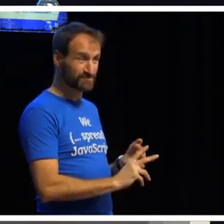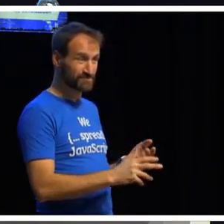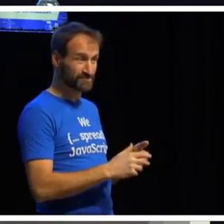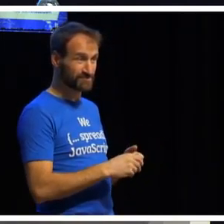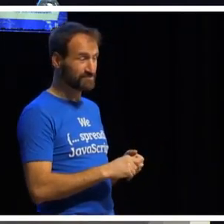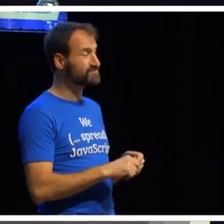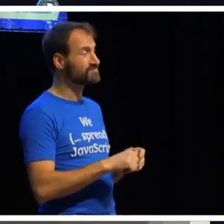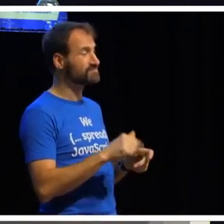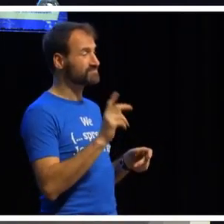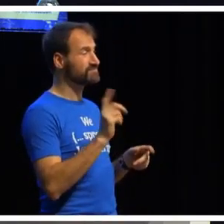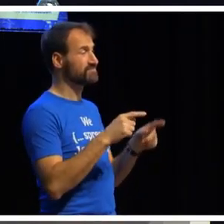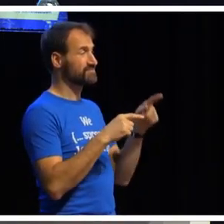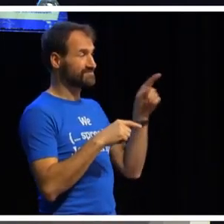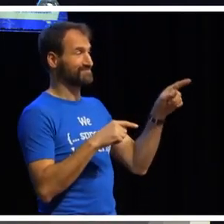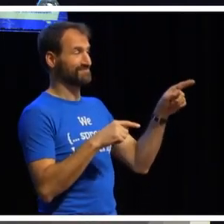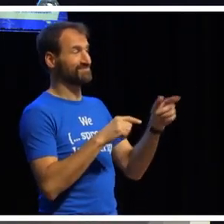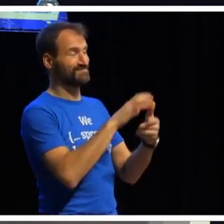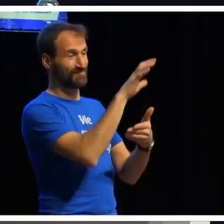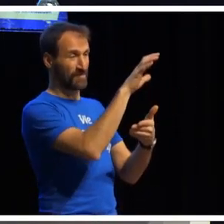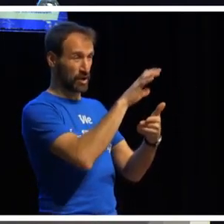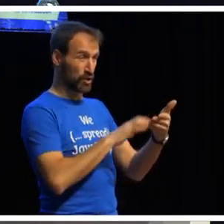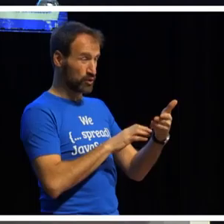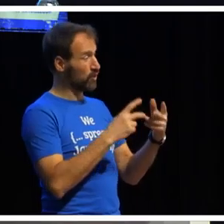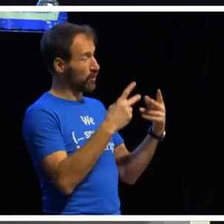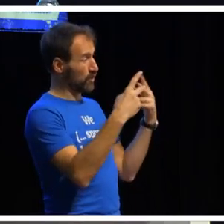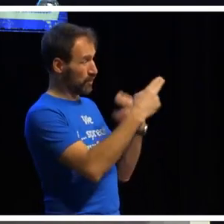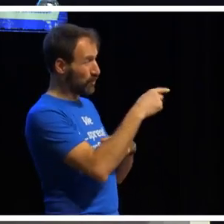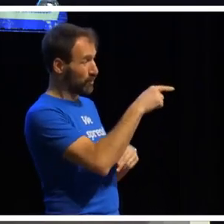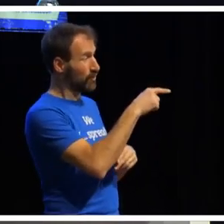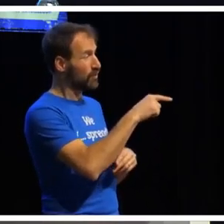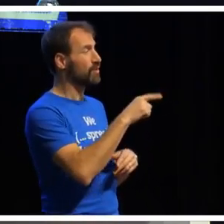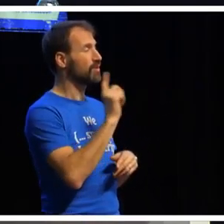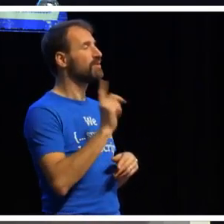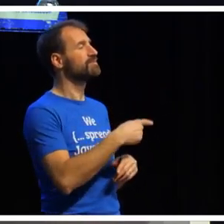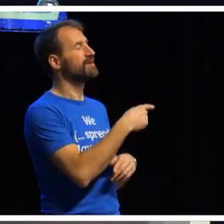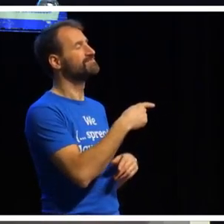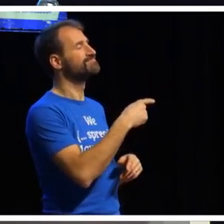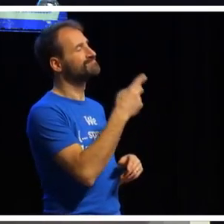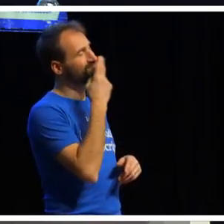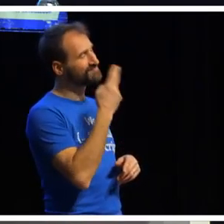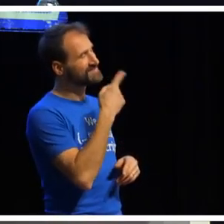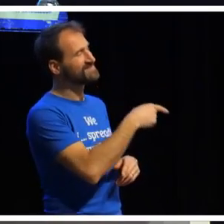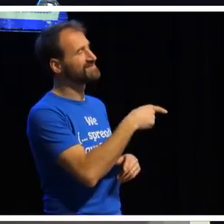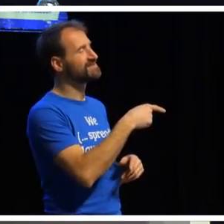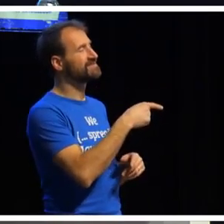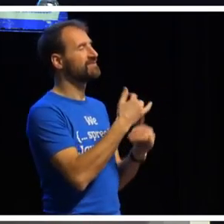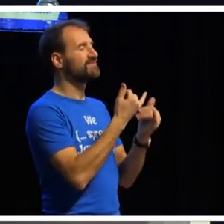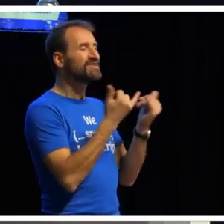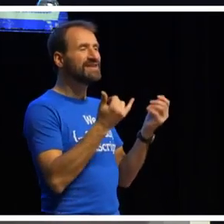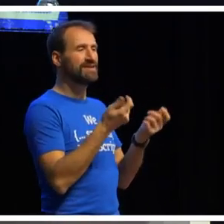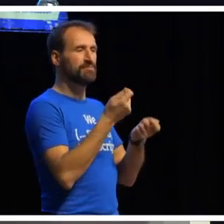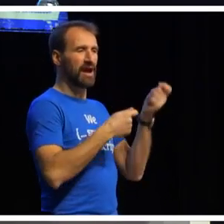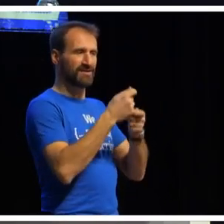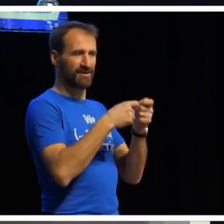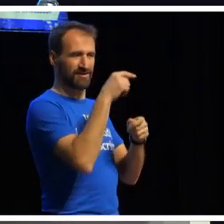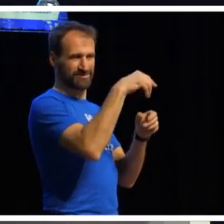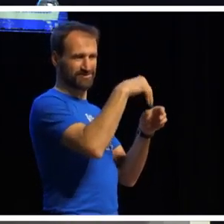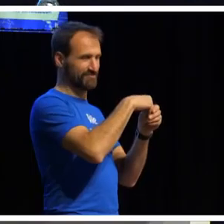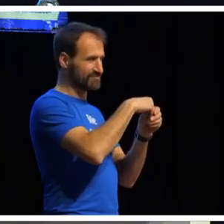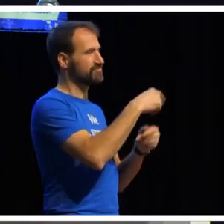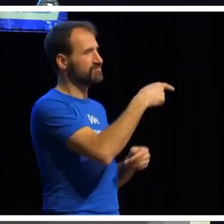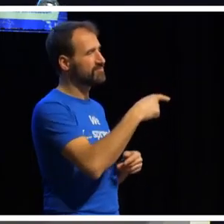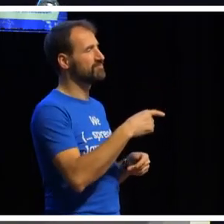So this isn't the exact code, but effectively, there's a little library that handles the Bluetooth low energy side. But that in itself isn't